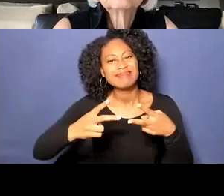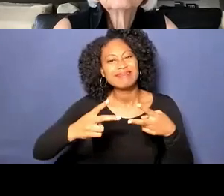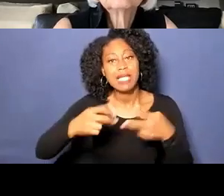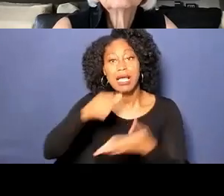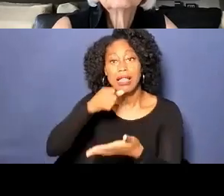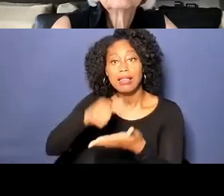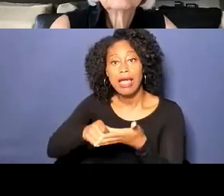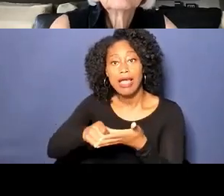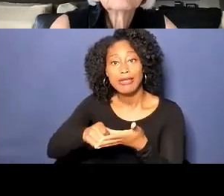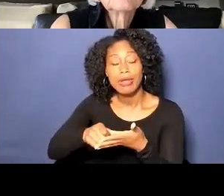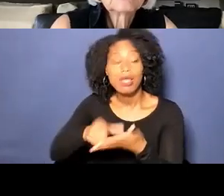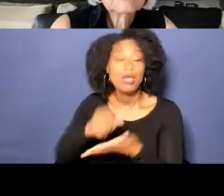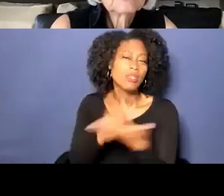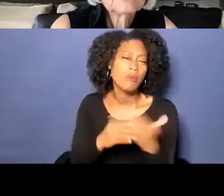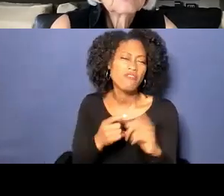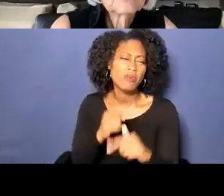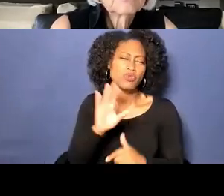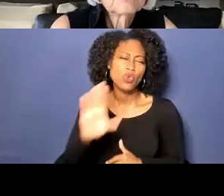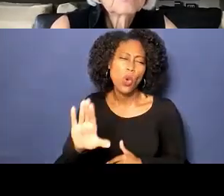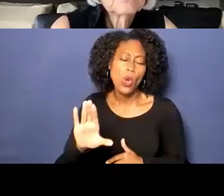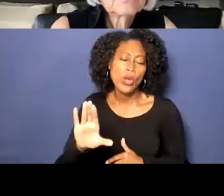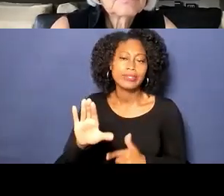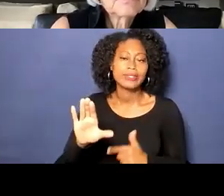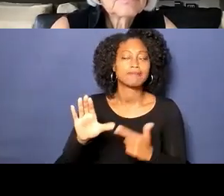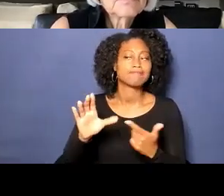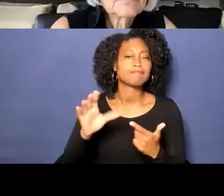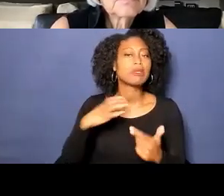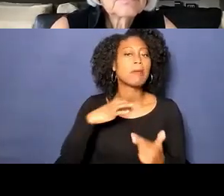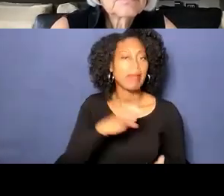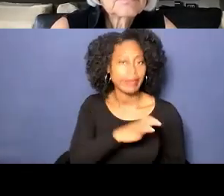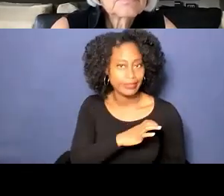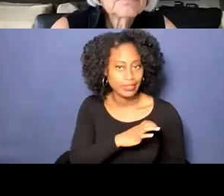committee, who is a quantitative researcher who